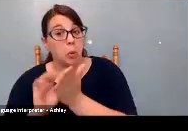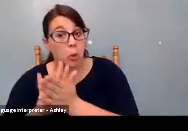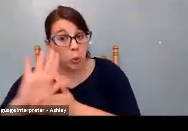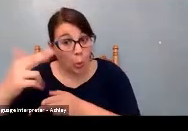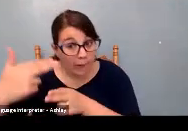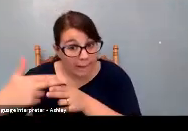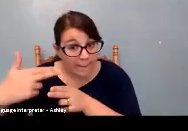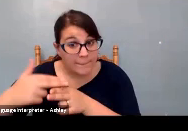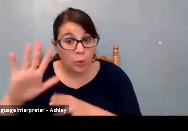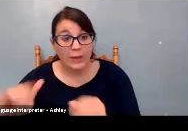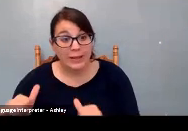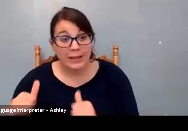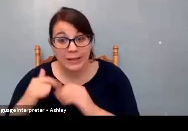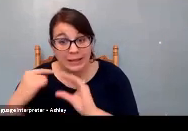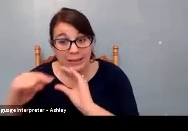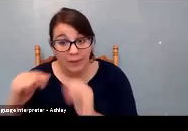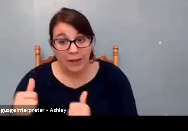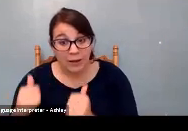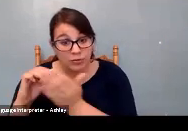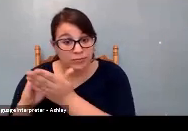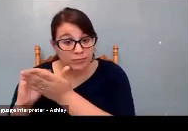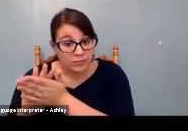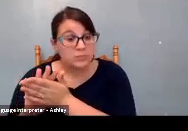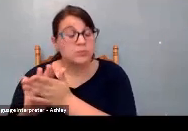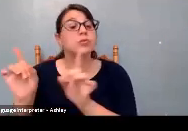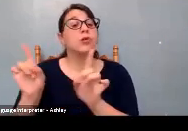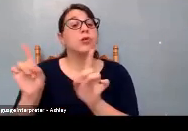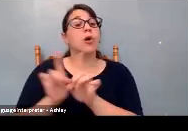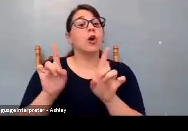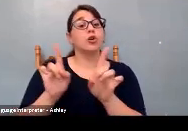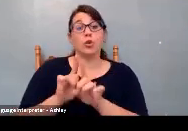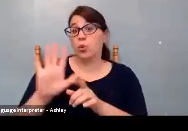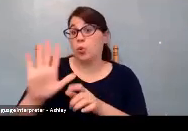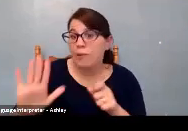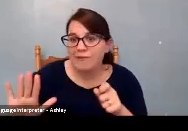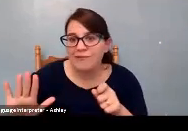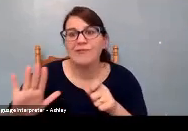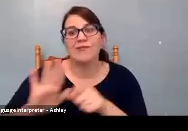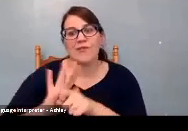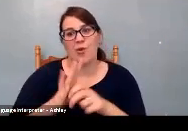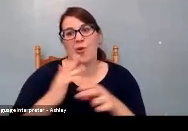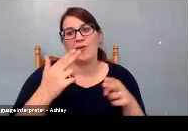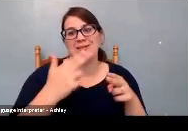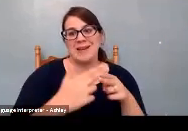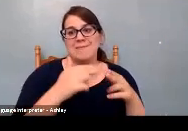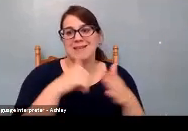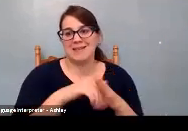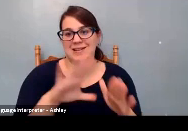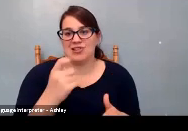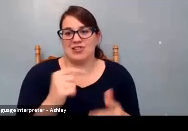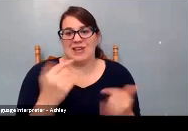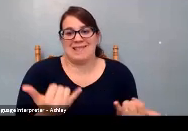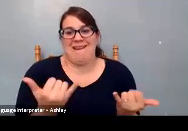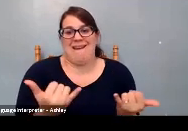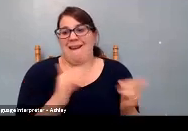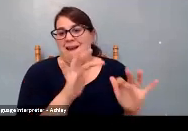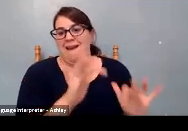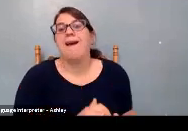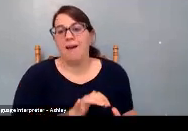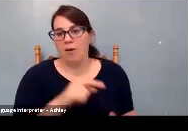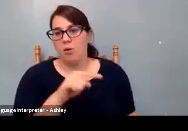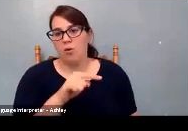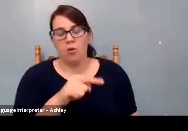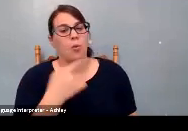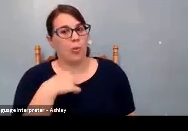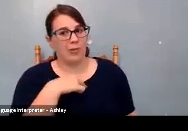so, be sure that your full name is included in the chat box. We have to provide those records as part of those seeking